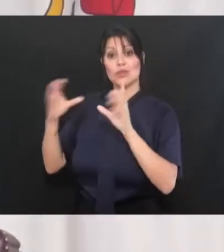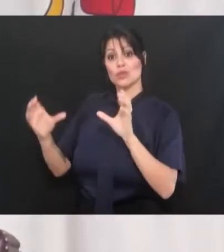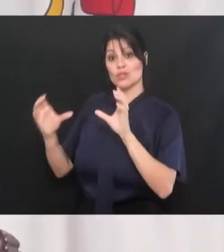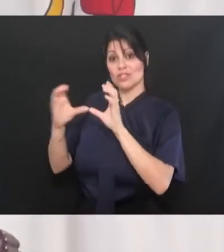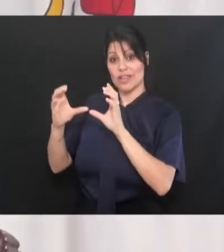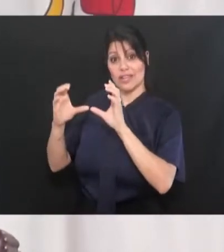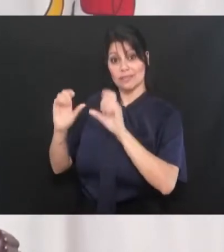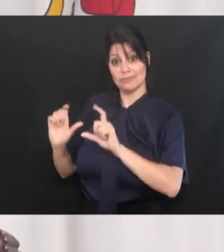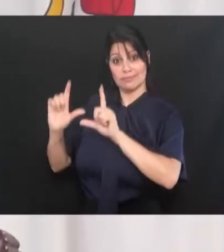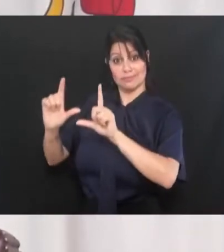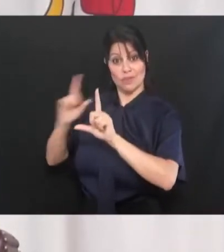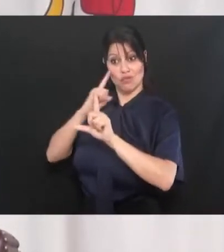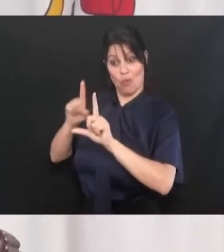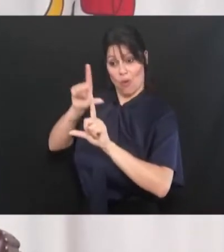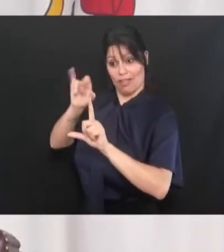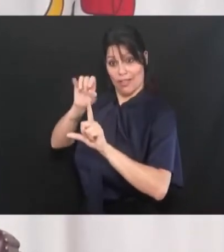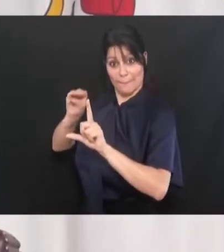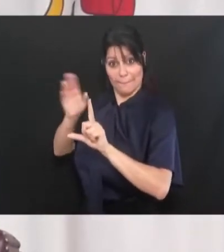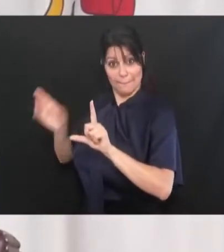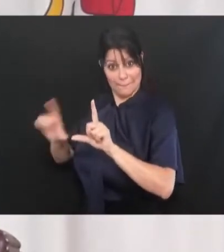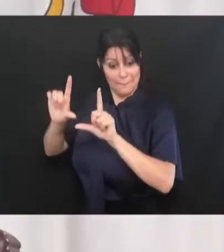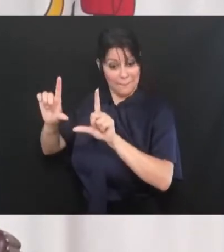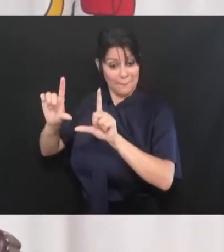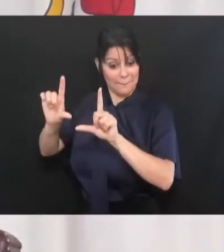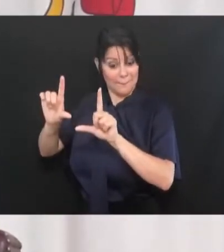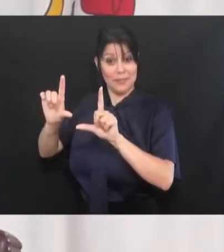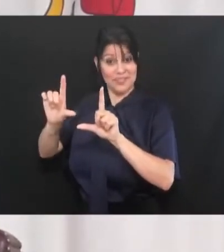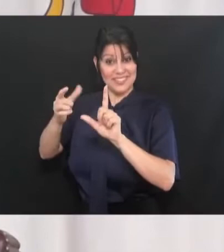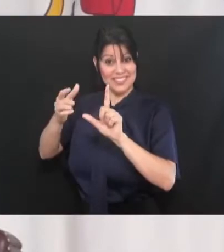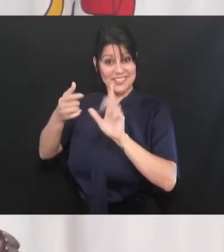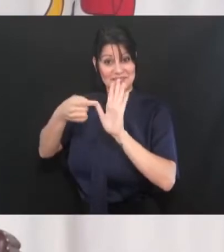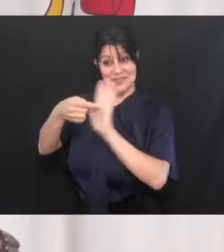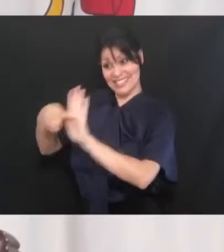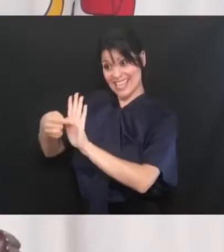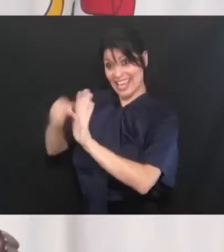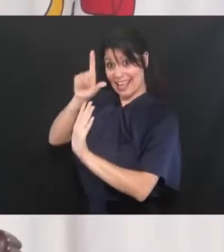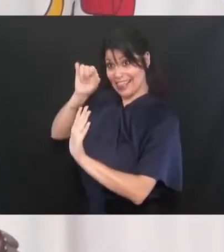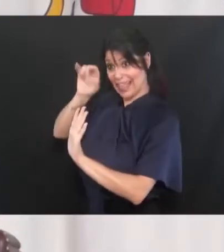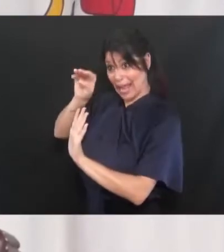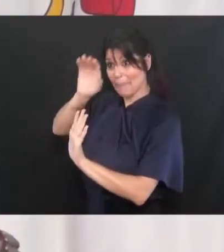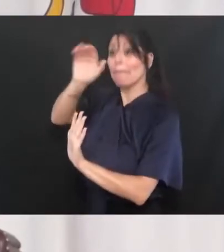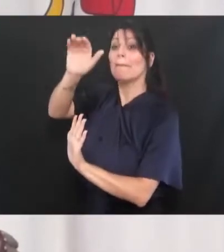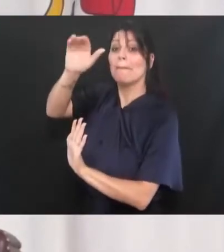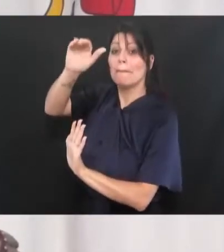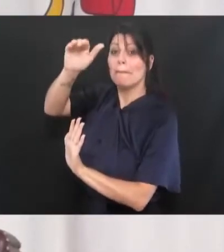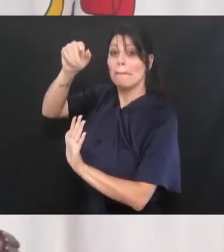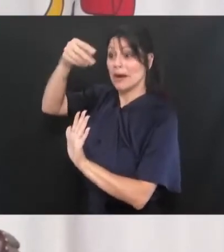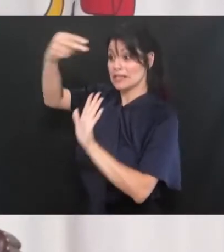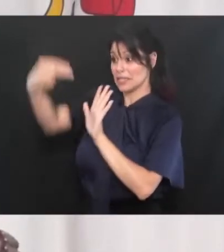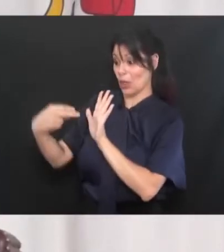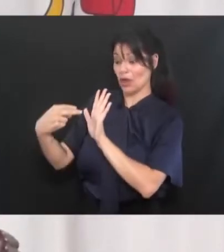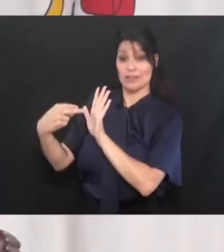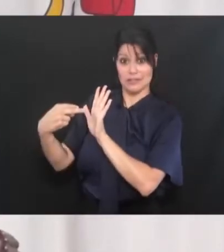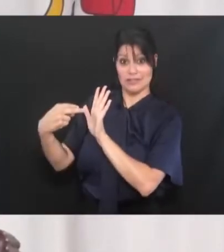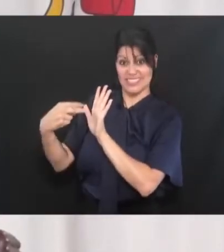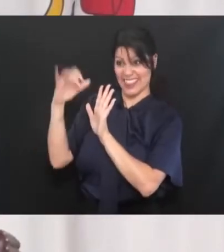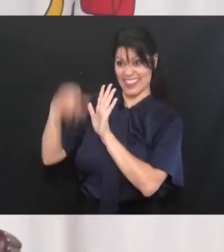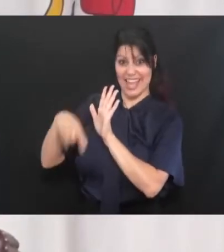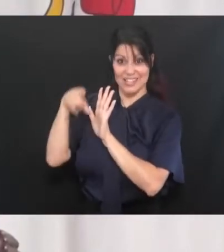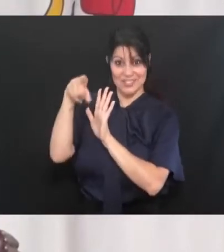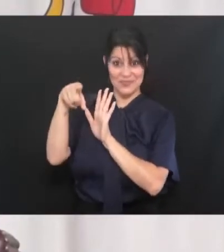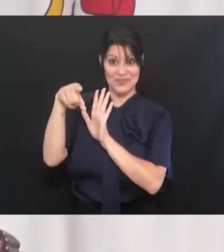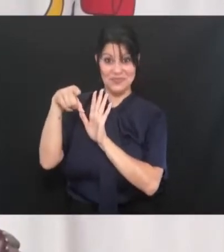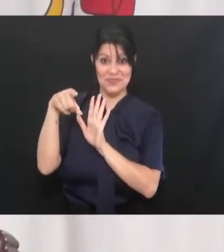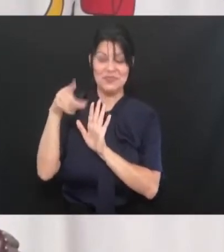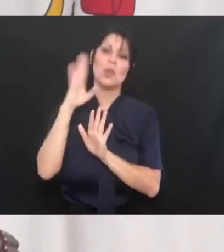everything for Liam, and this is what it all looks like, Liam, if you'll get this online and everything, and